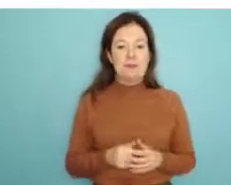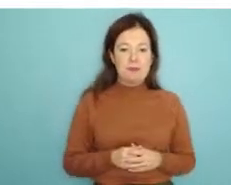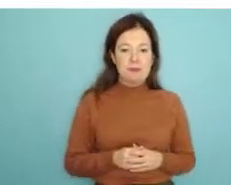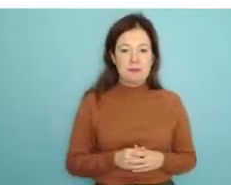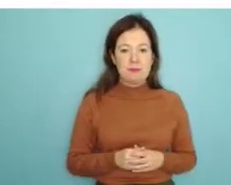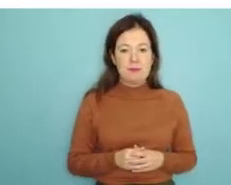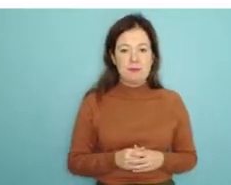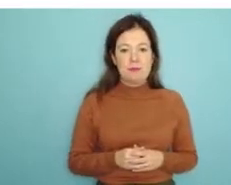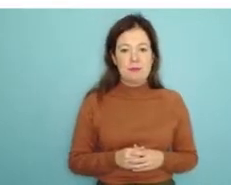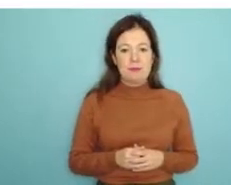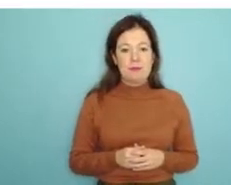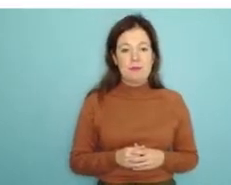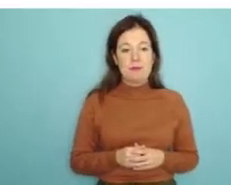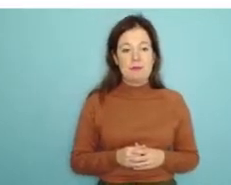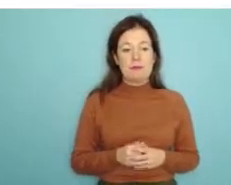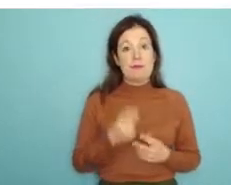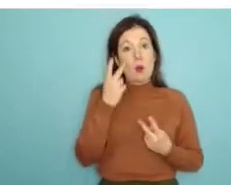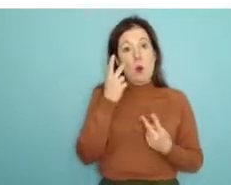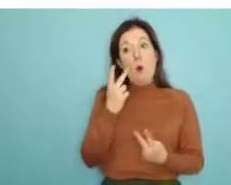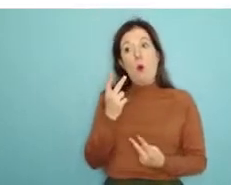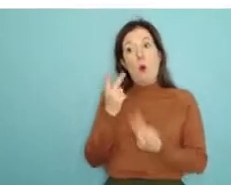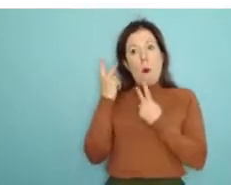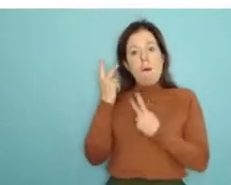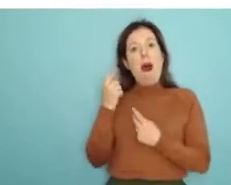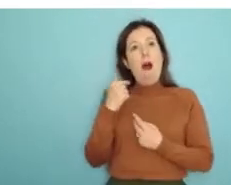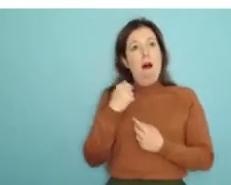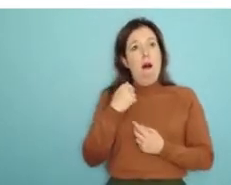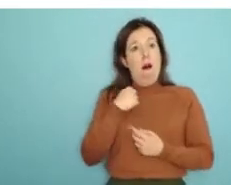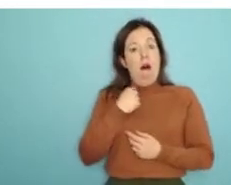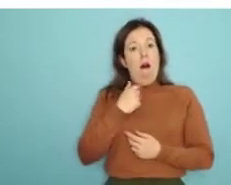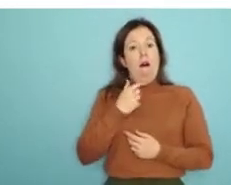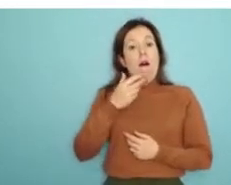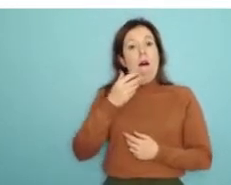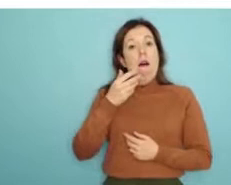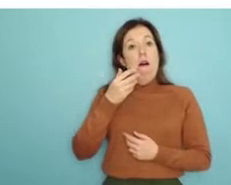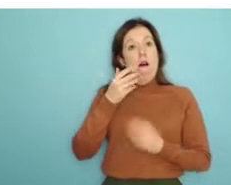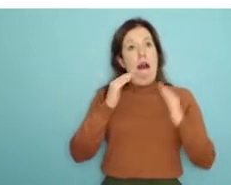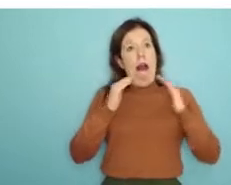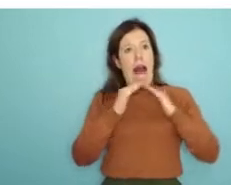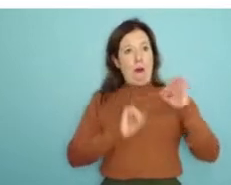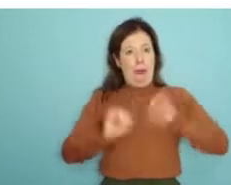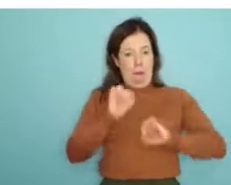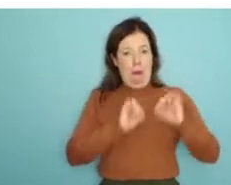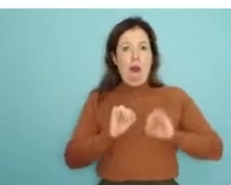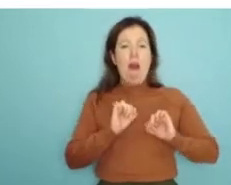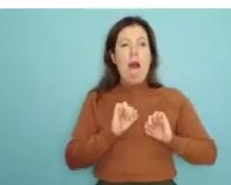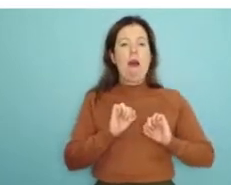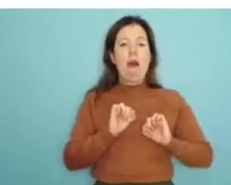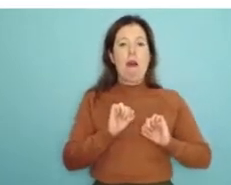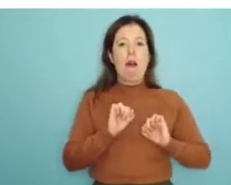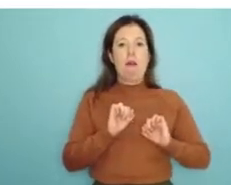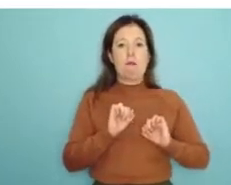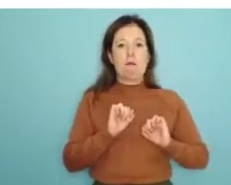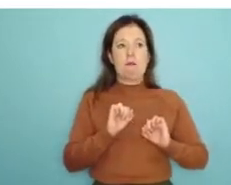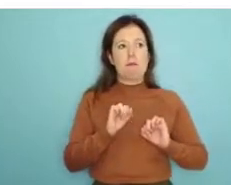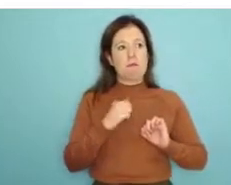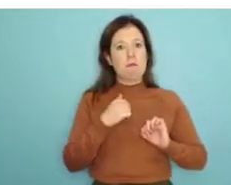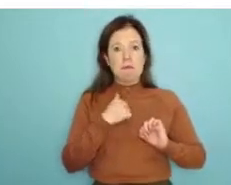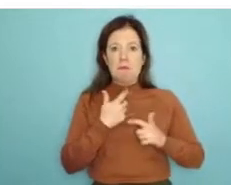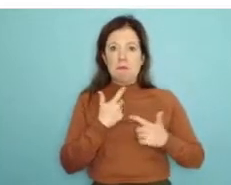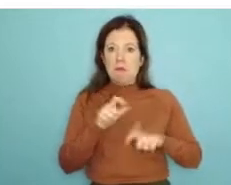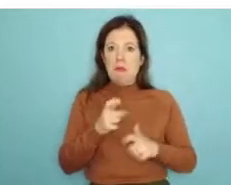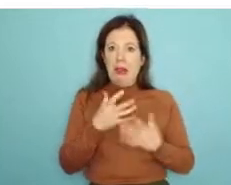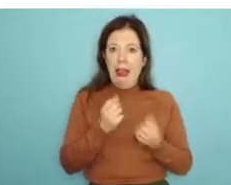really, on reflection, what I learned there is, despite being a housekeeper, I had a responsibility there